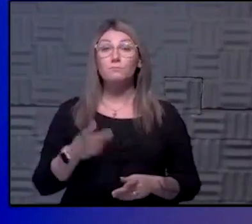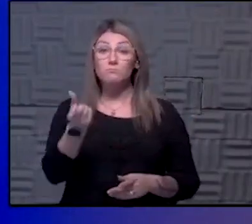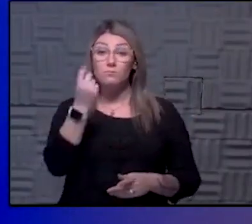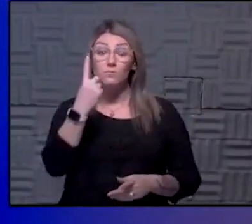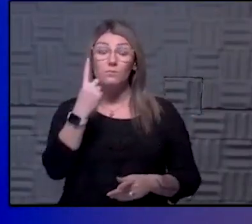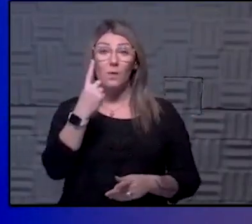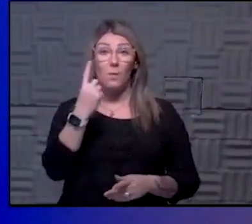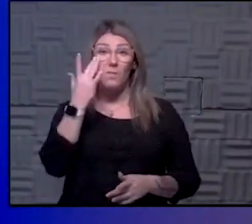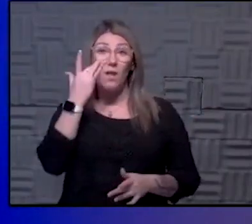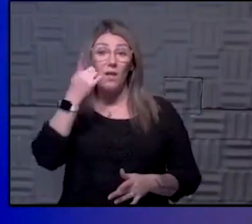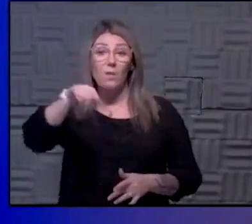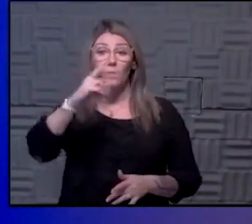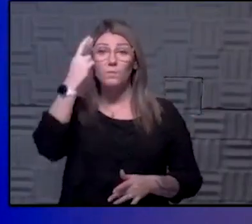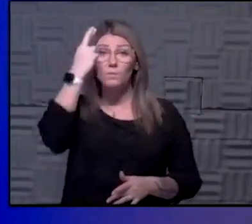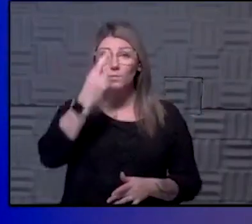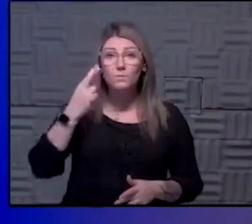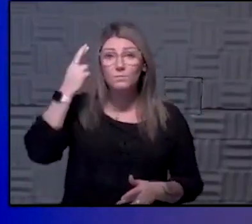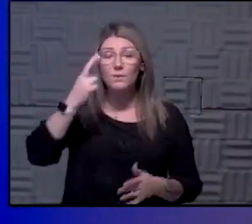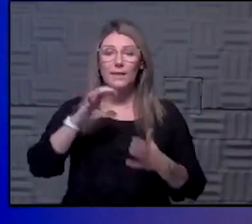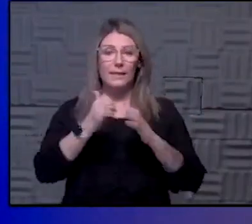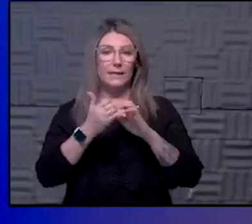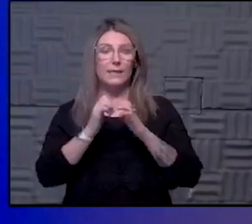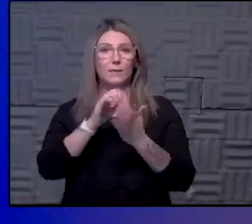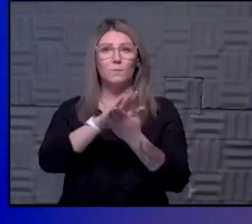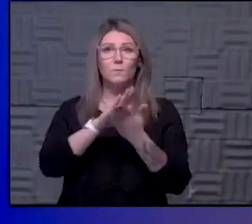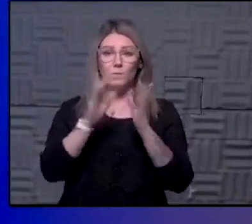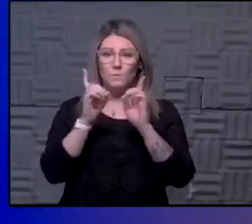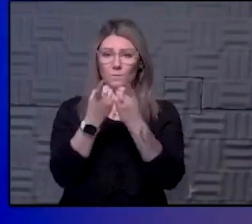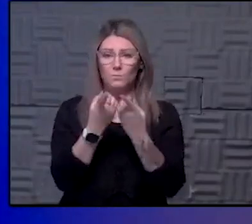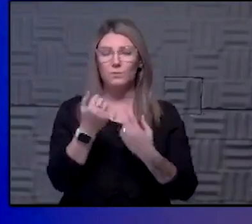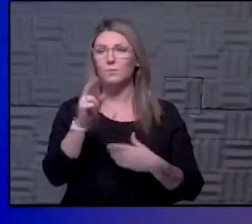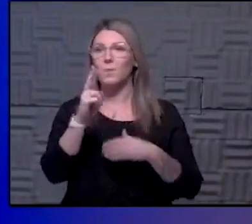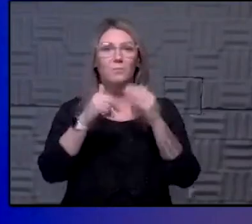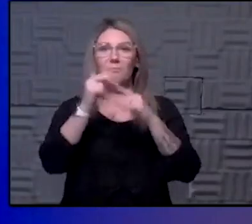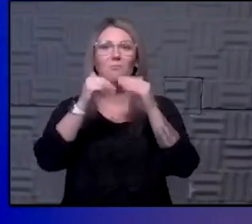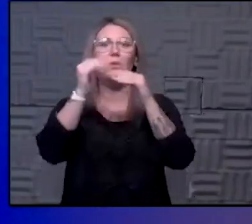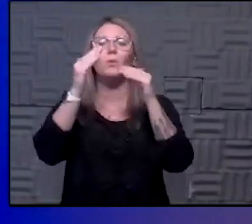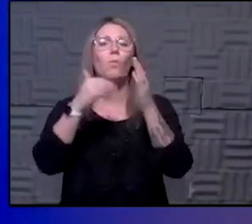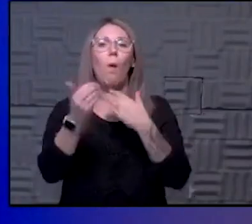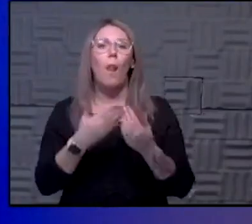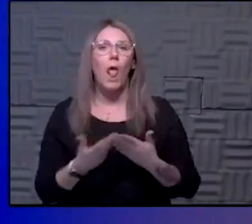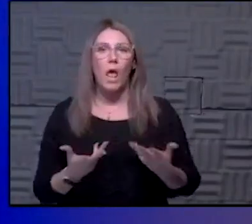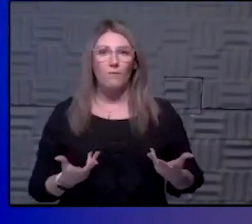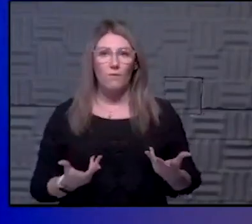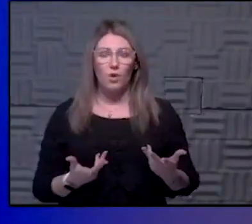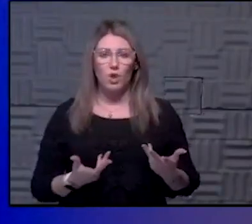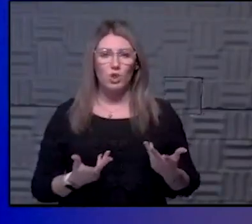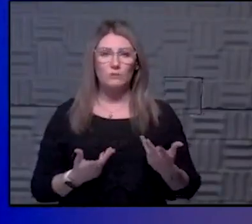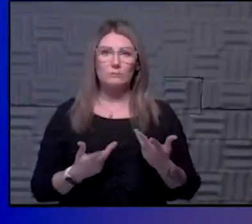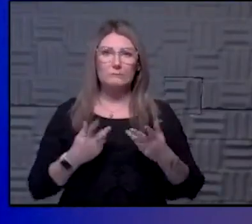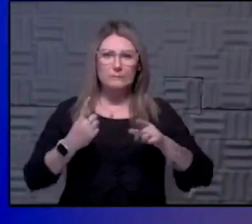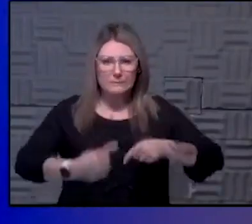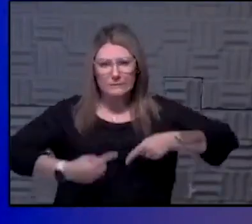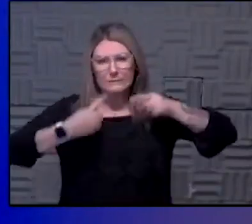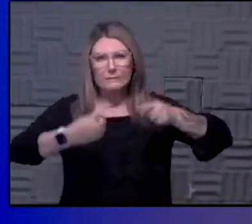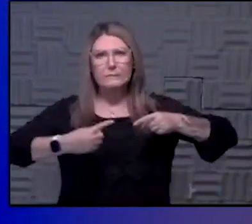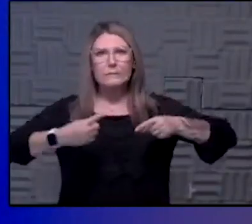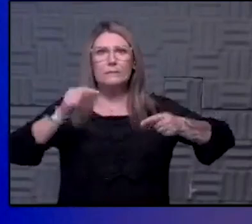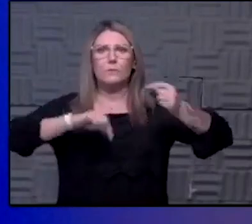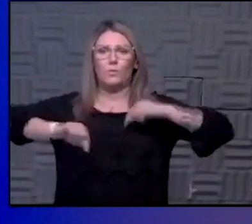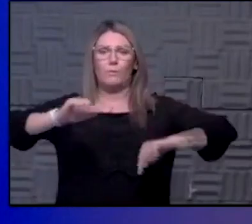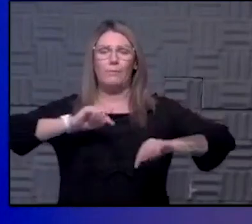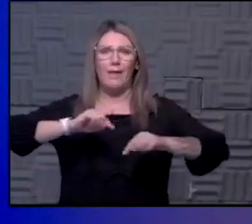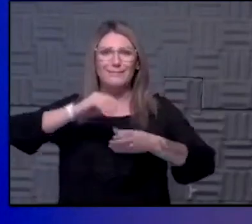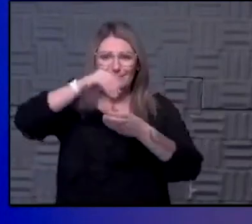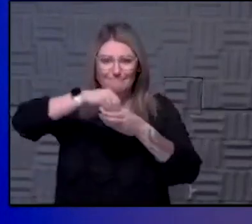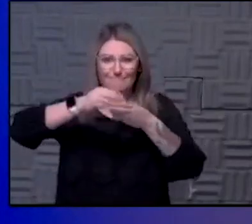those reasons, how the school districts are, or the buildings, or whatever that may be, they've had a difficult time of getting back to in-person. Everybody